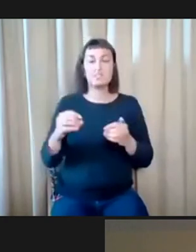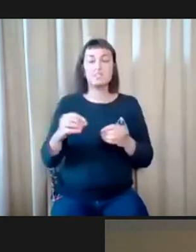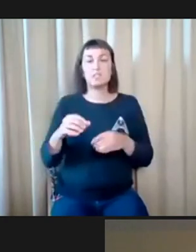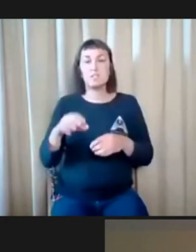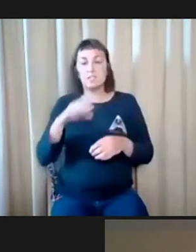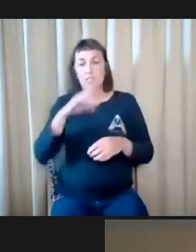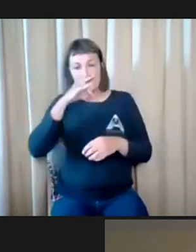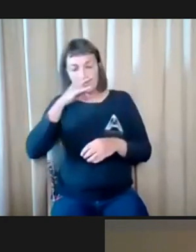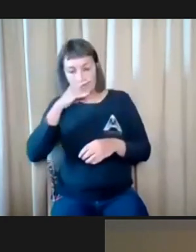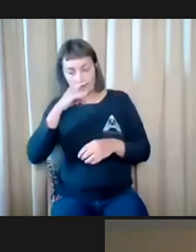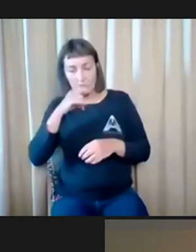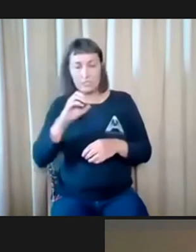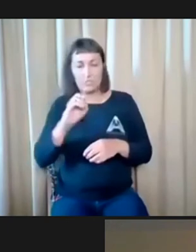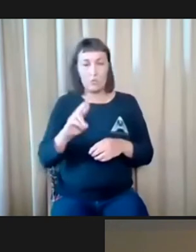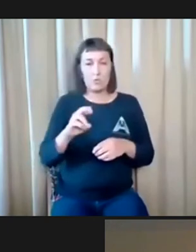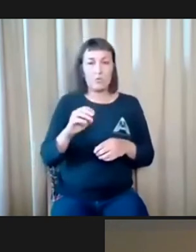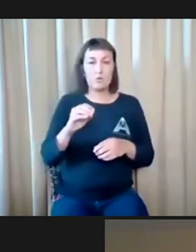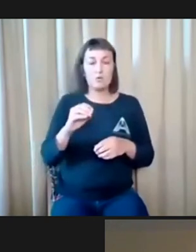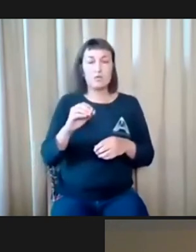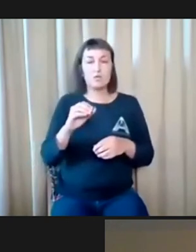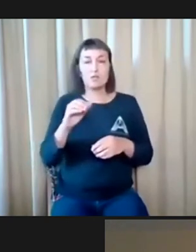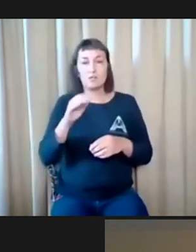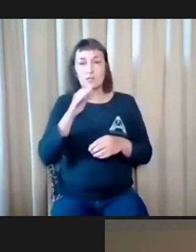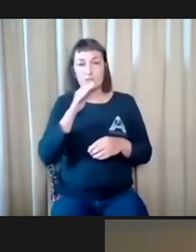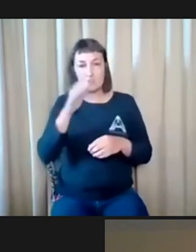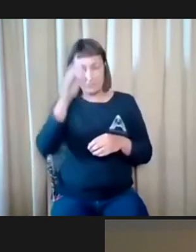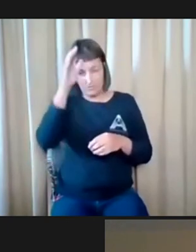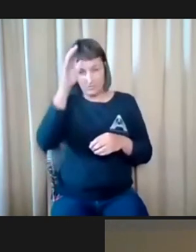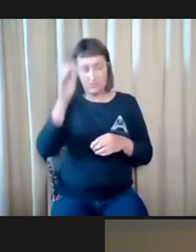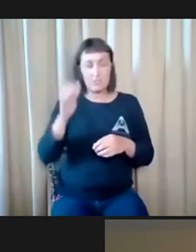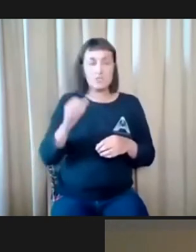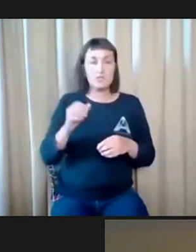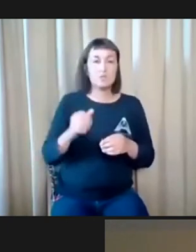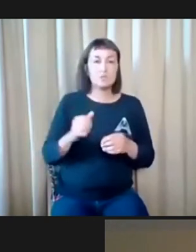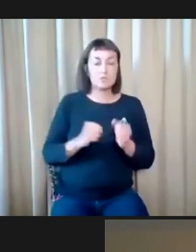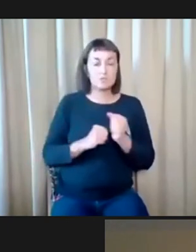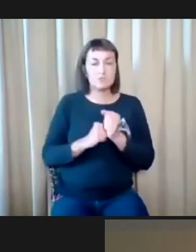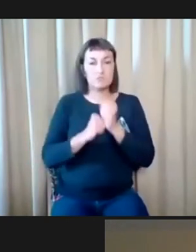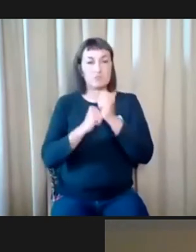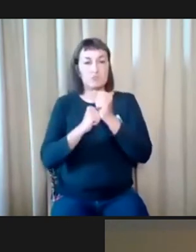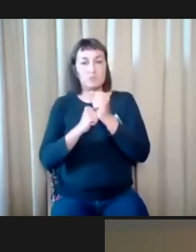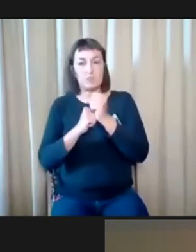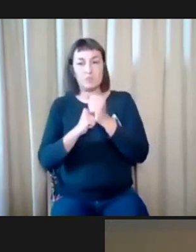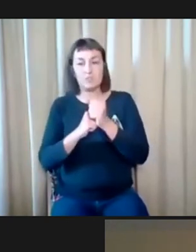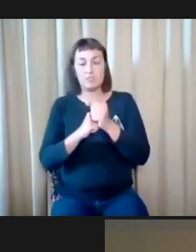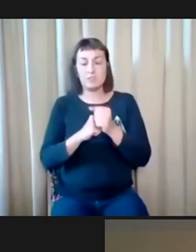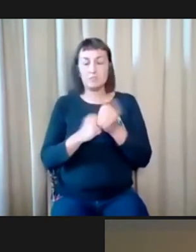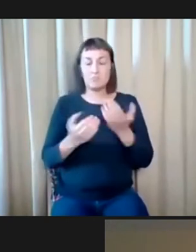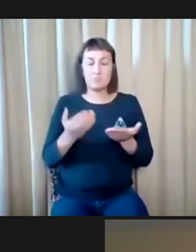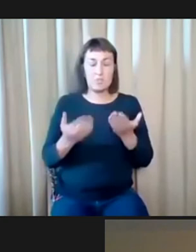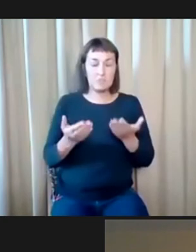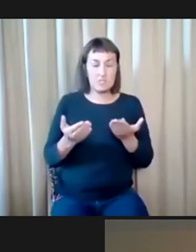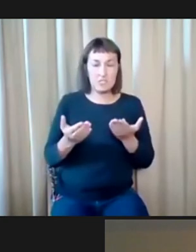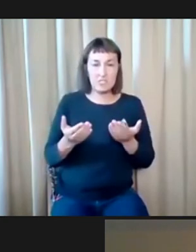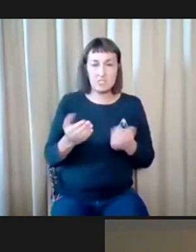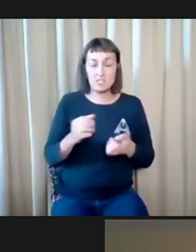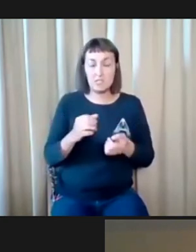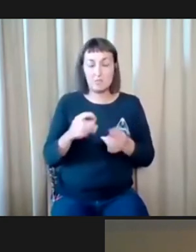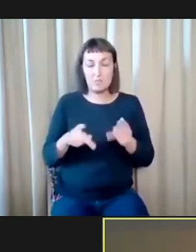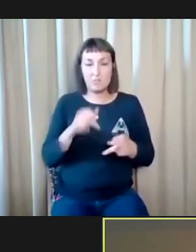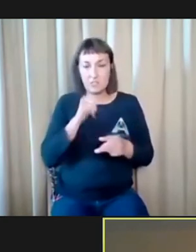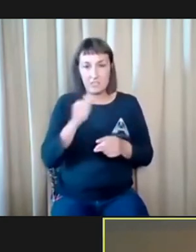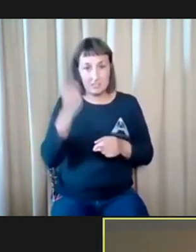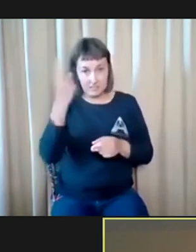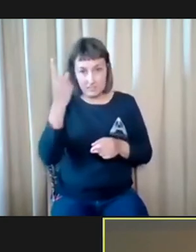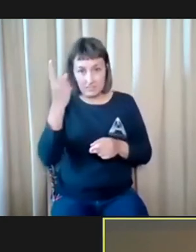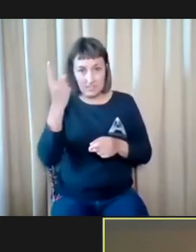currently, you know, participating or support or possibly not aware of these types of things? Well,